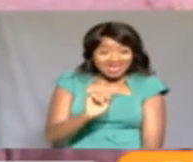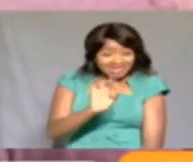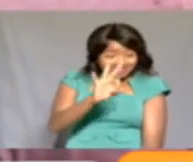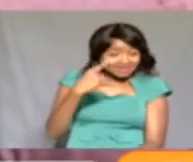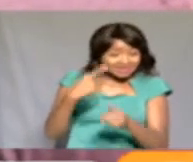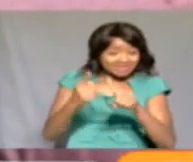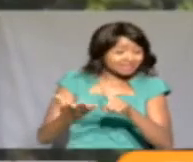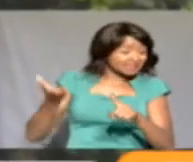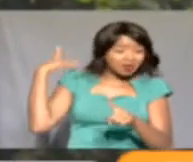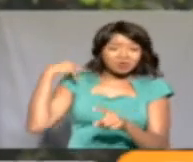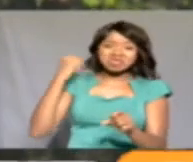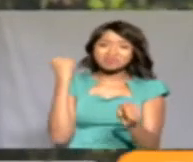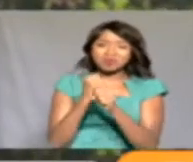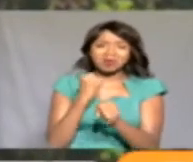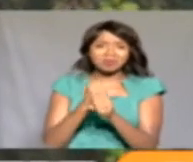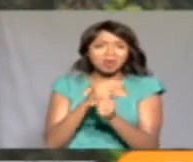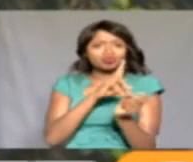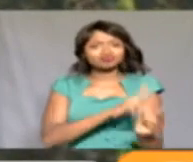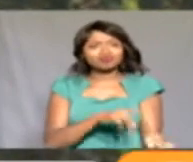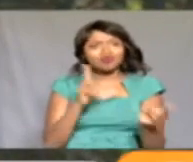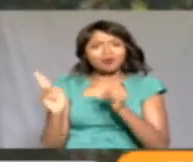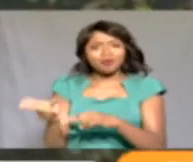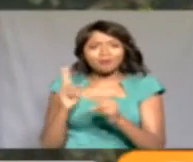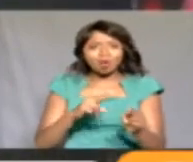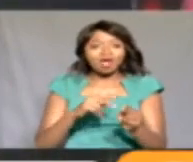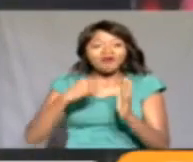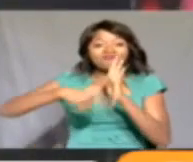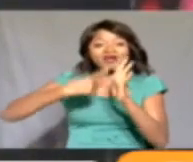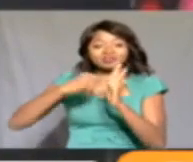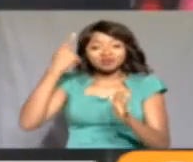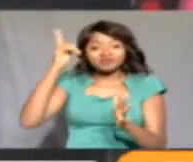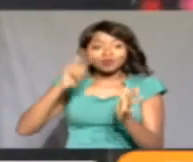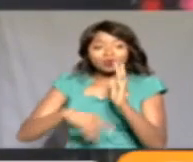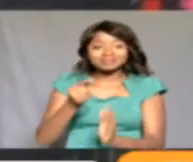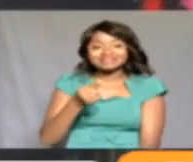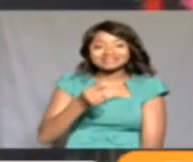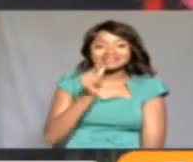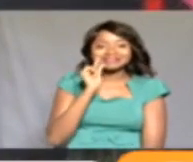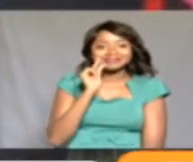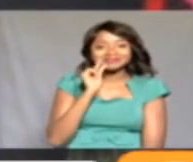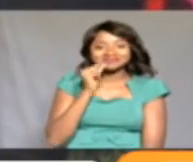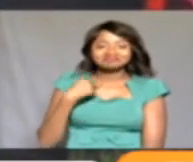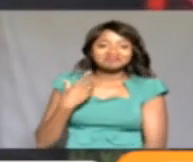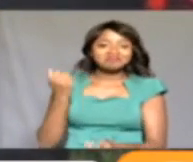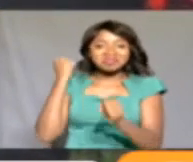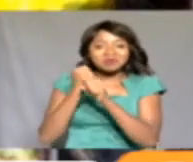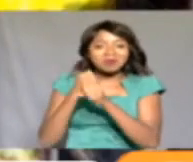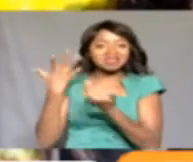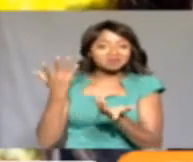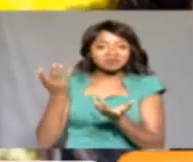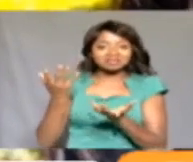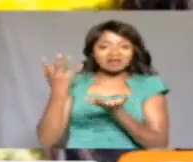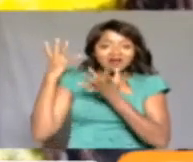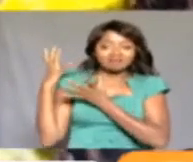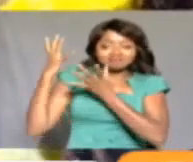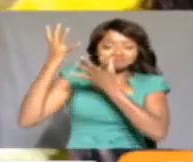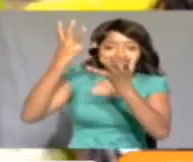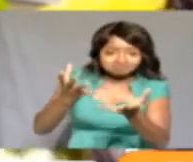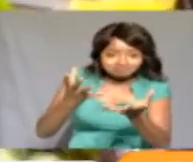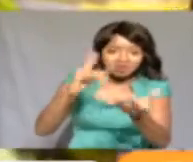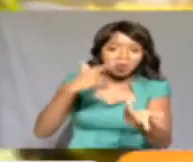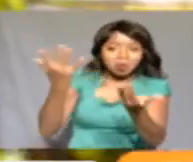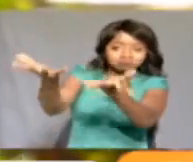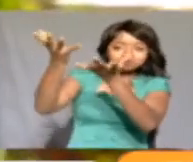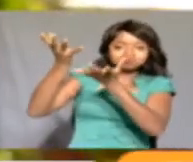worked as a casual laborer at Igembe Tea Factory. I was just carrying logs and even offloading tea